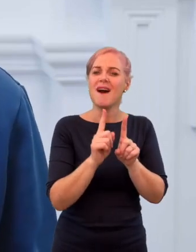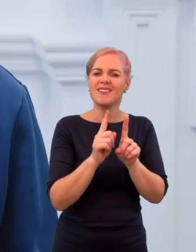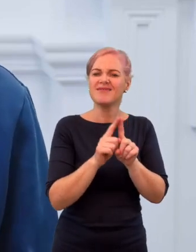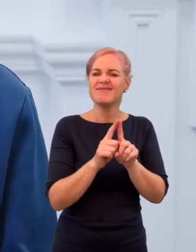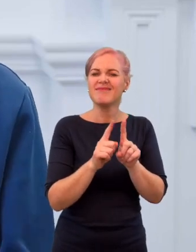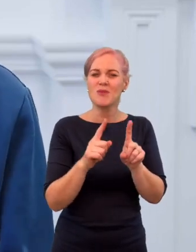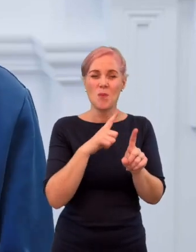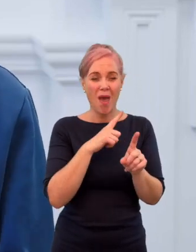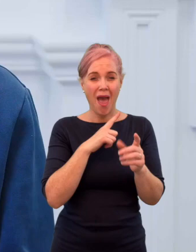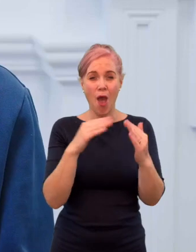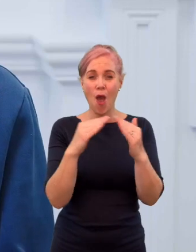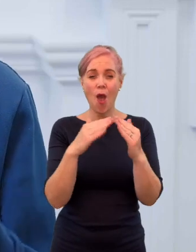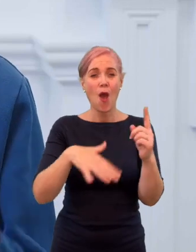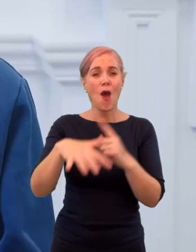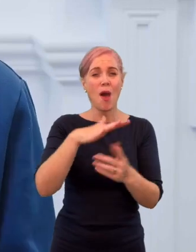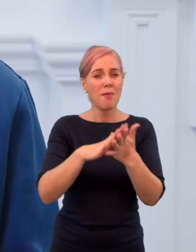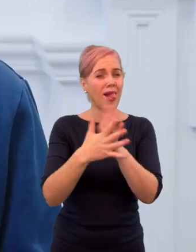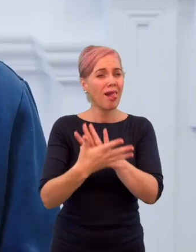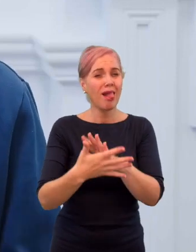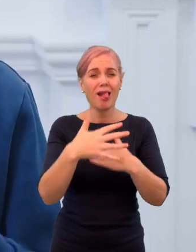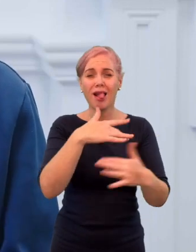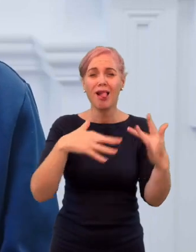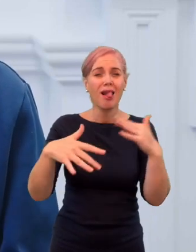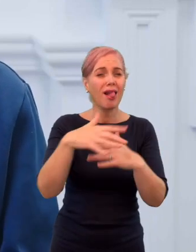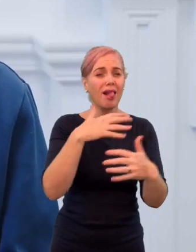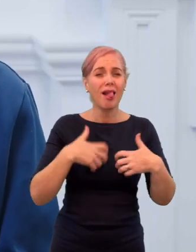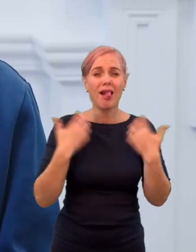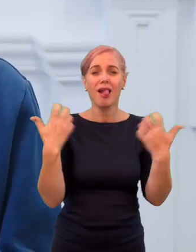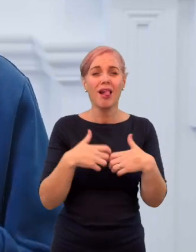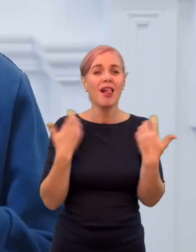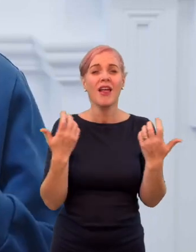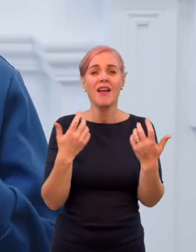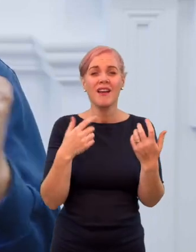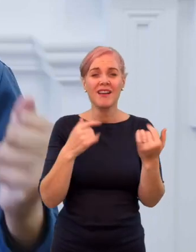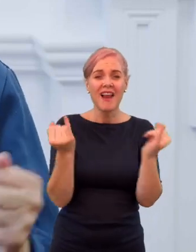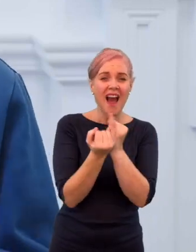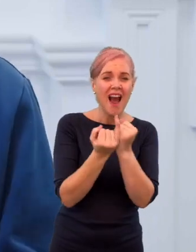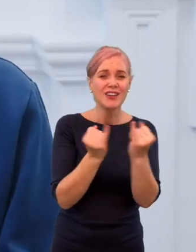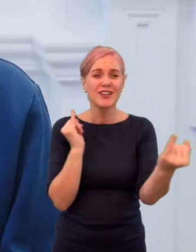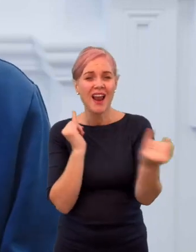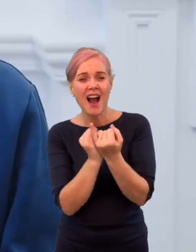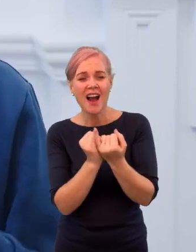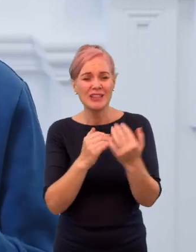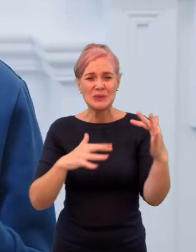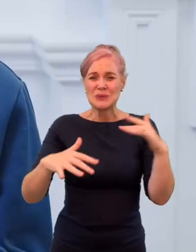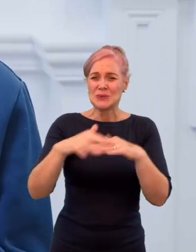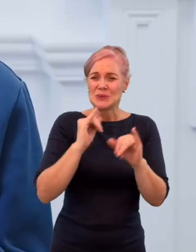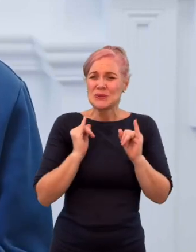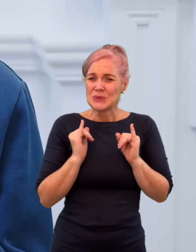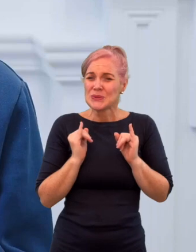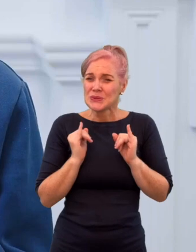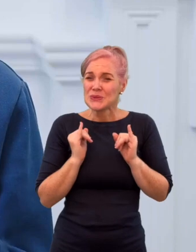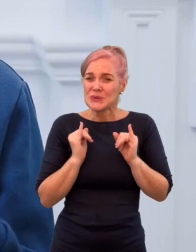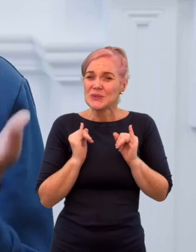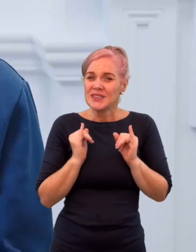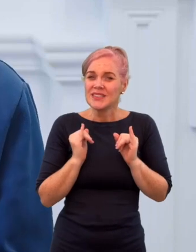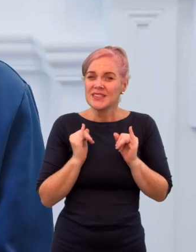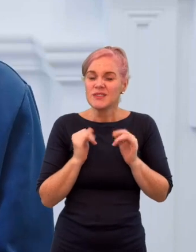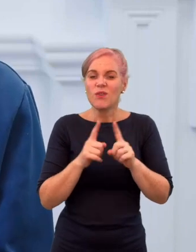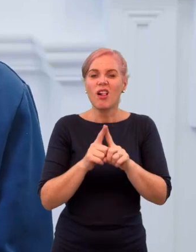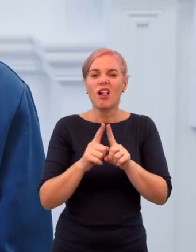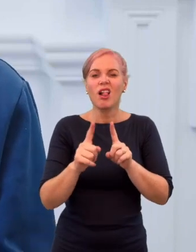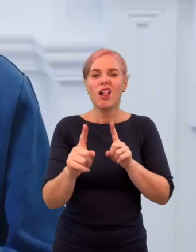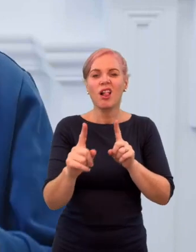because the divide of the volatile household and how everyone clashed because of that